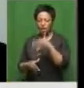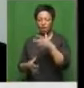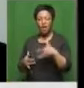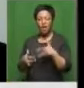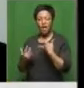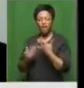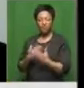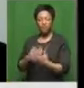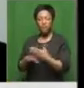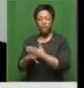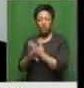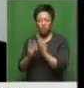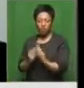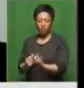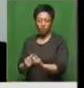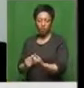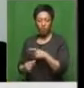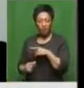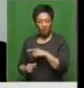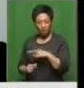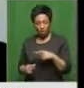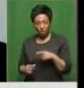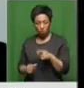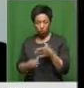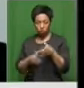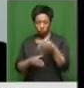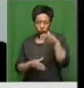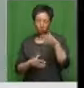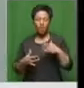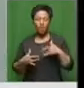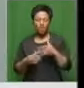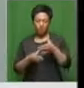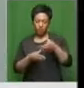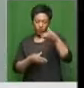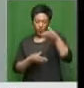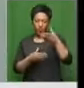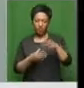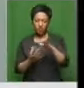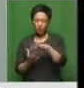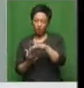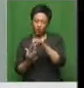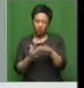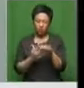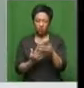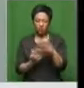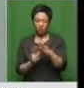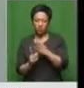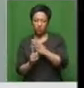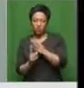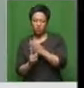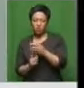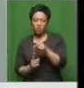they biodegrade? The shelf life's really good. So we had another option of using a polymer